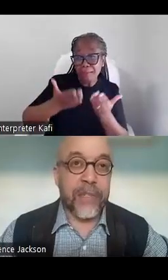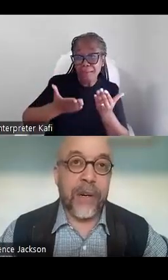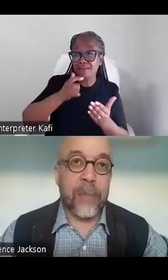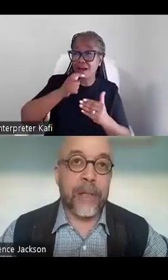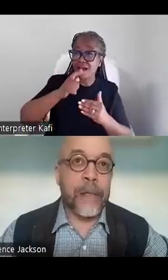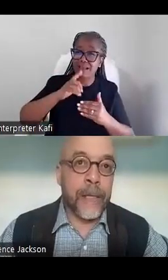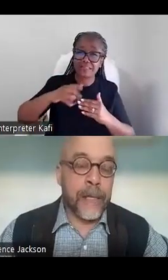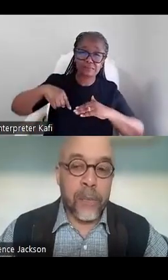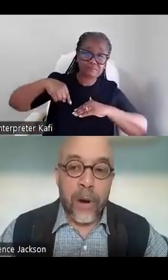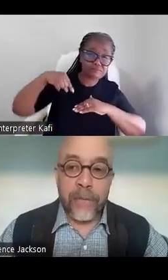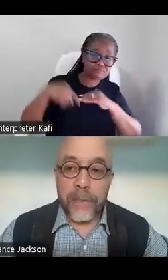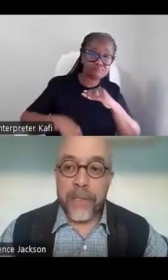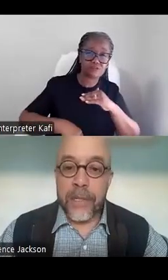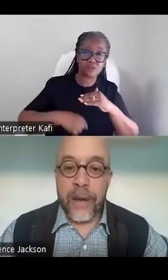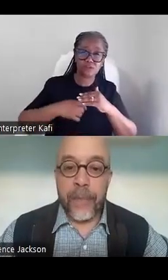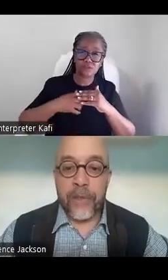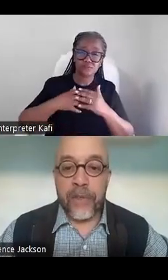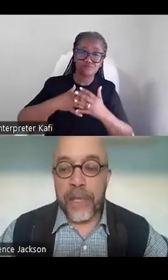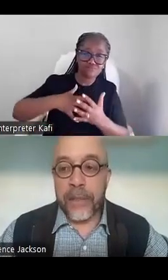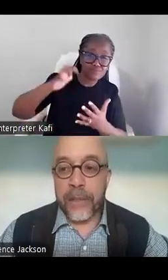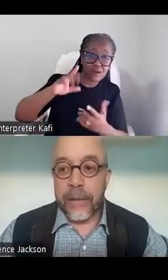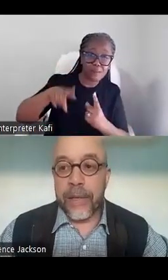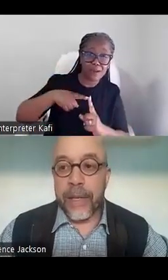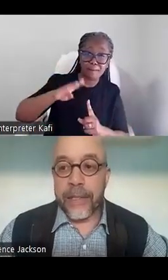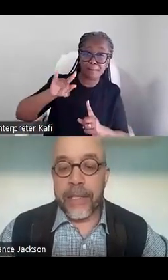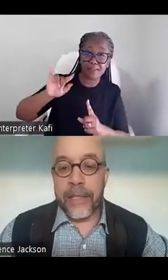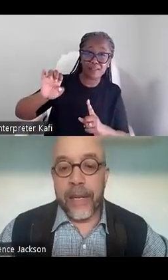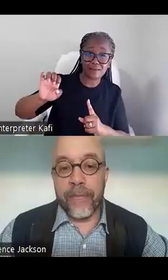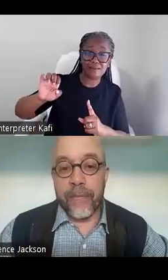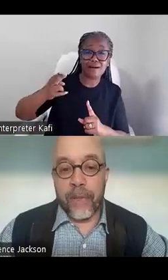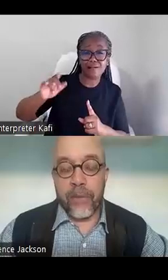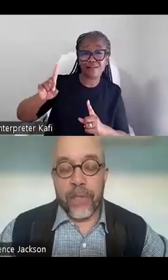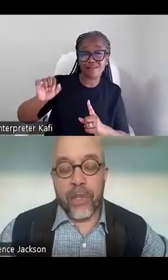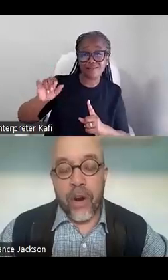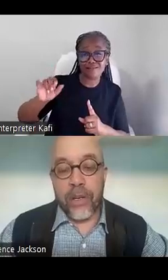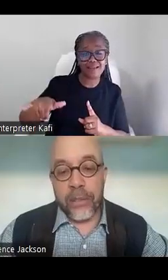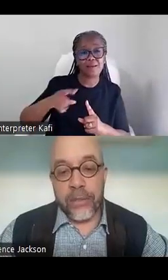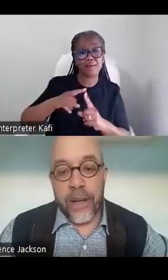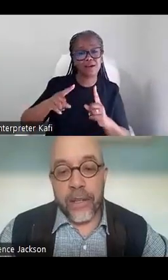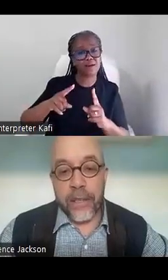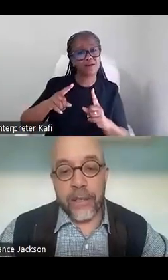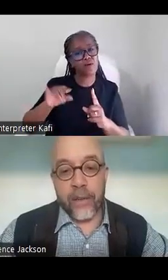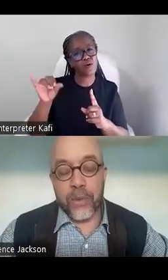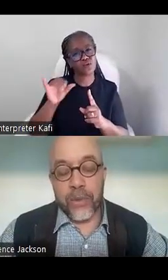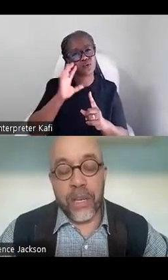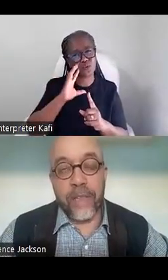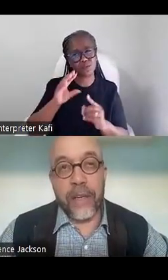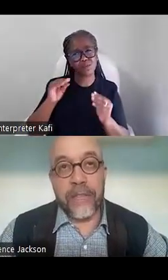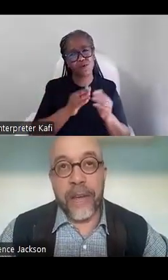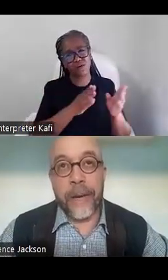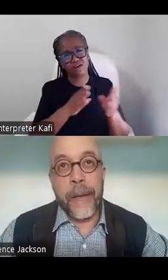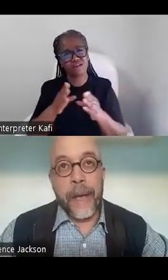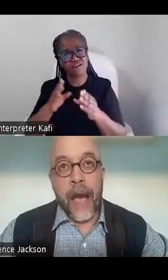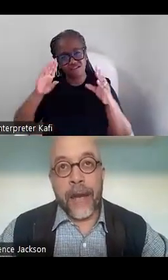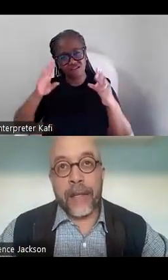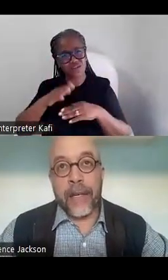have to talk about the marvelous history and legacy and the rich art of Holiday, we sort of take advantage of